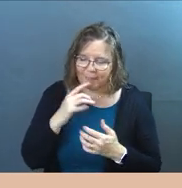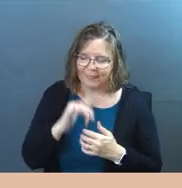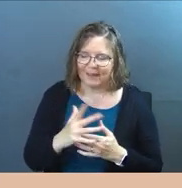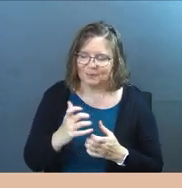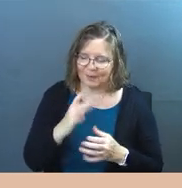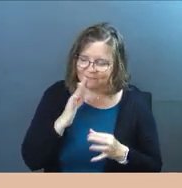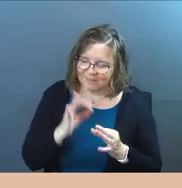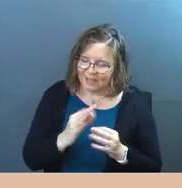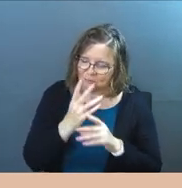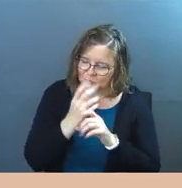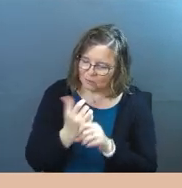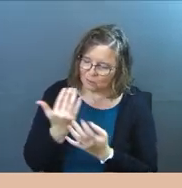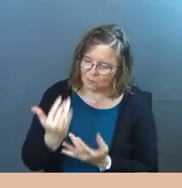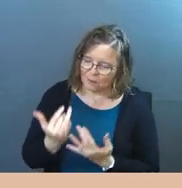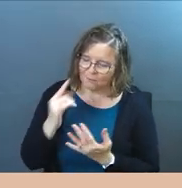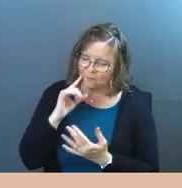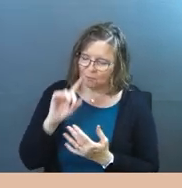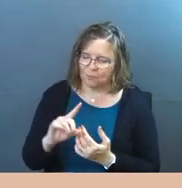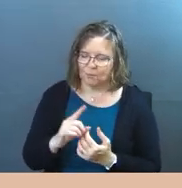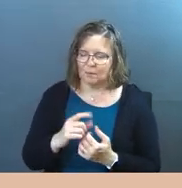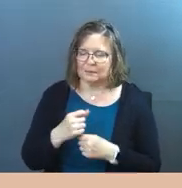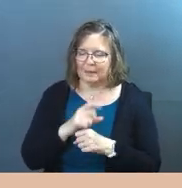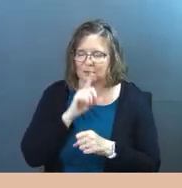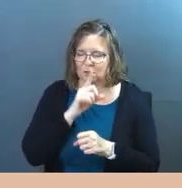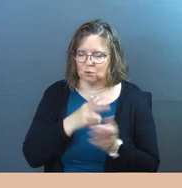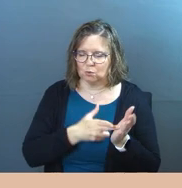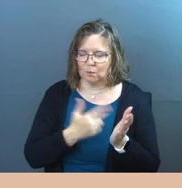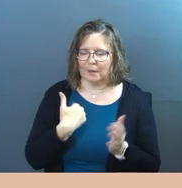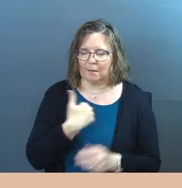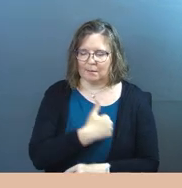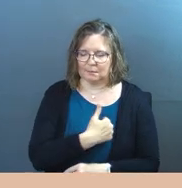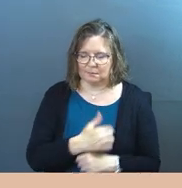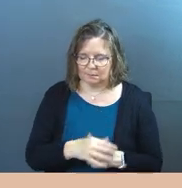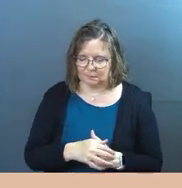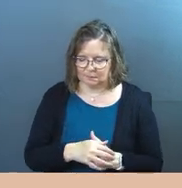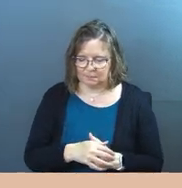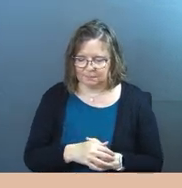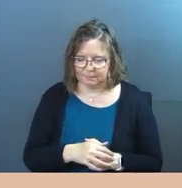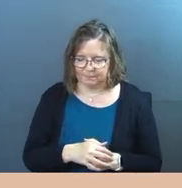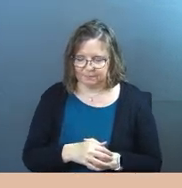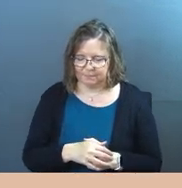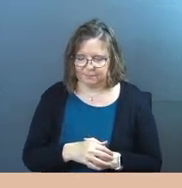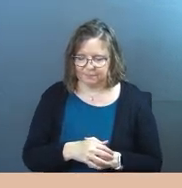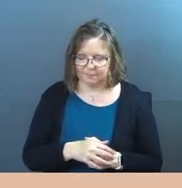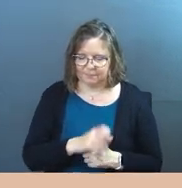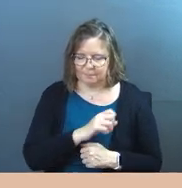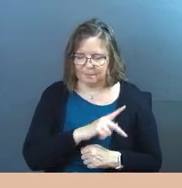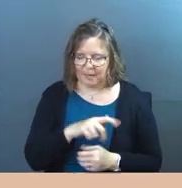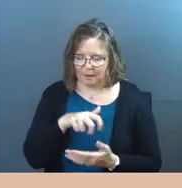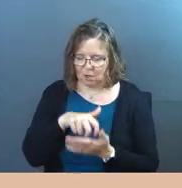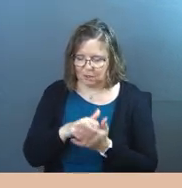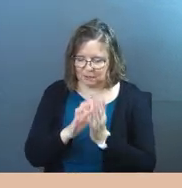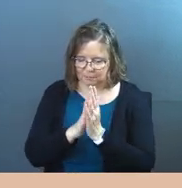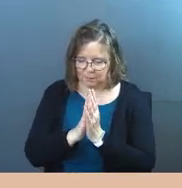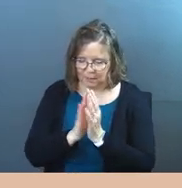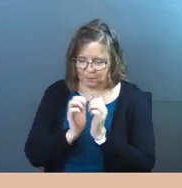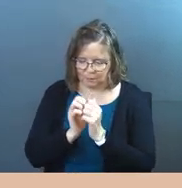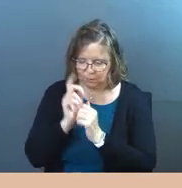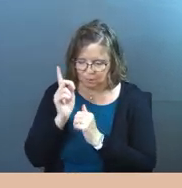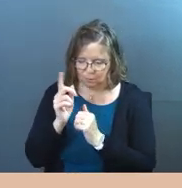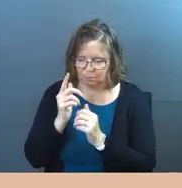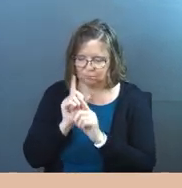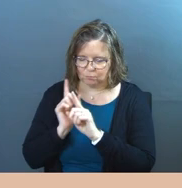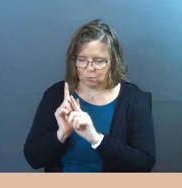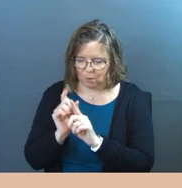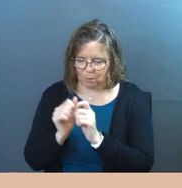want. So God, make that true in us. Get us back on our knees. Get us back